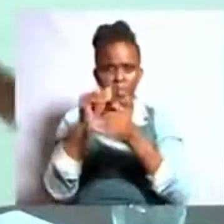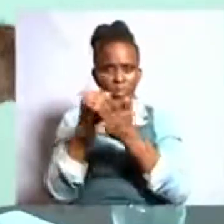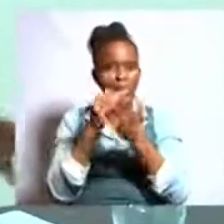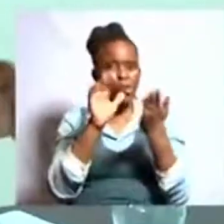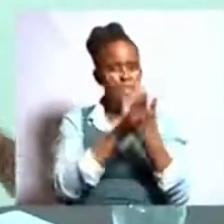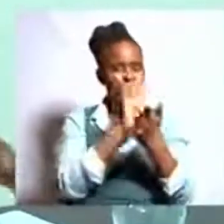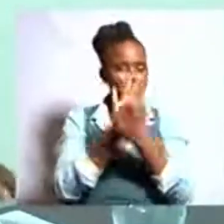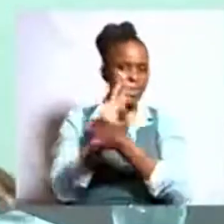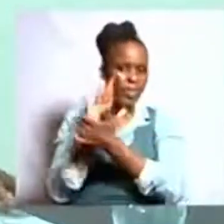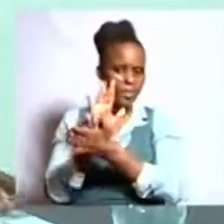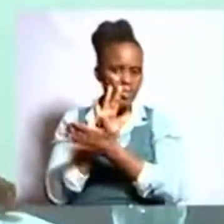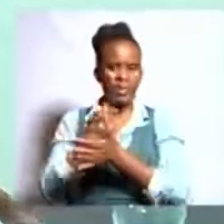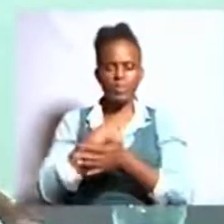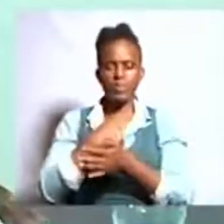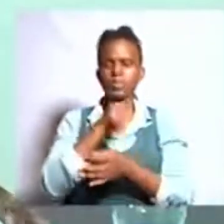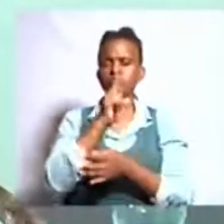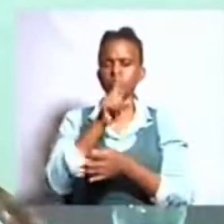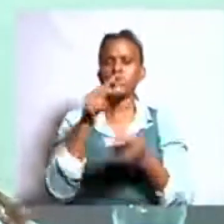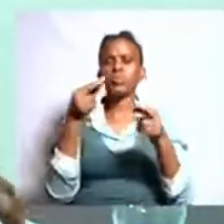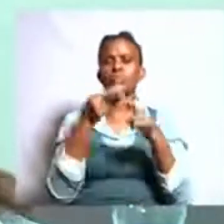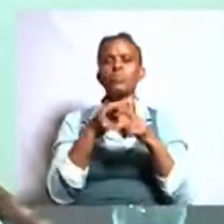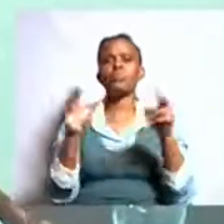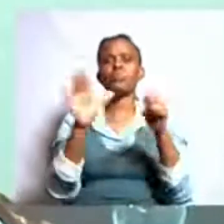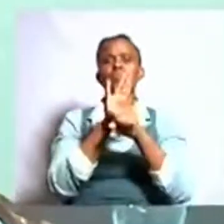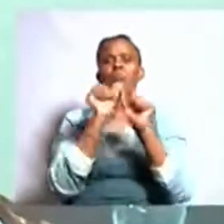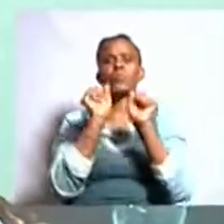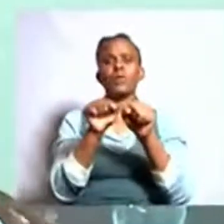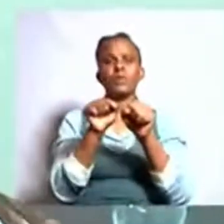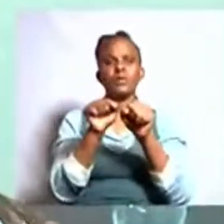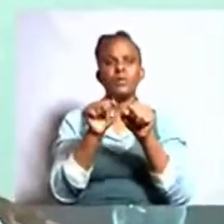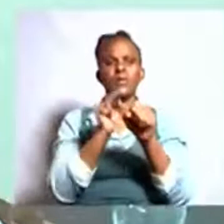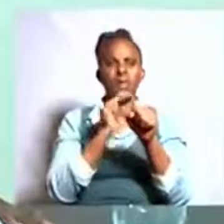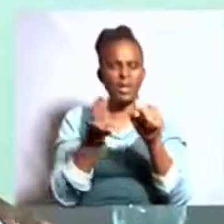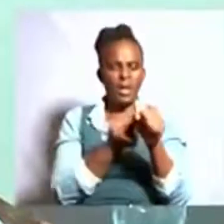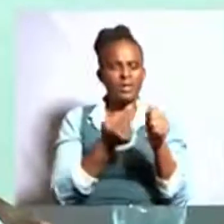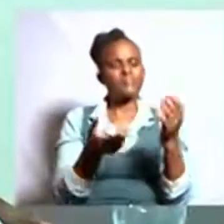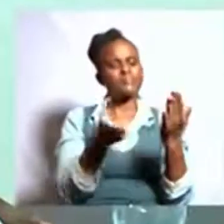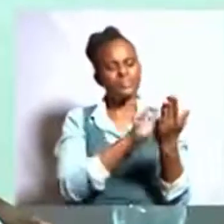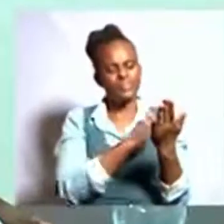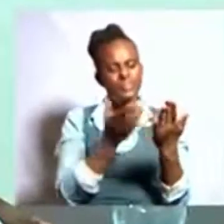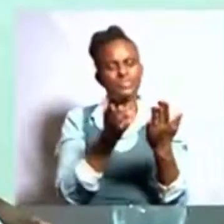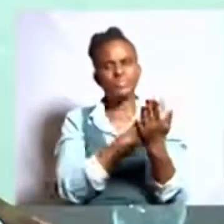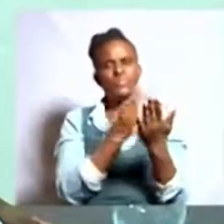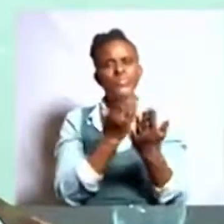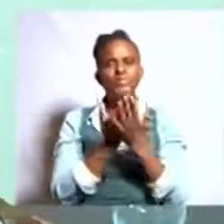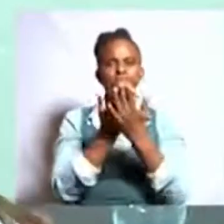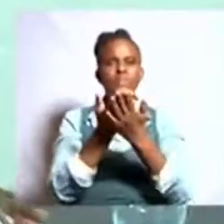documentations, I'm sure this room will be too full for us to peruse. I submit.